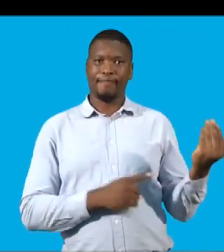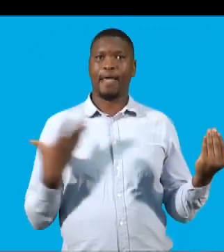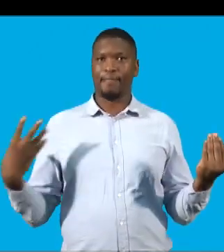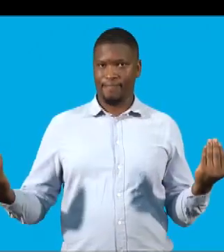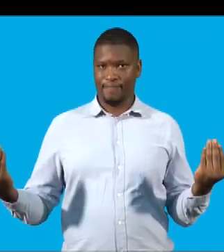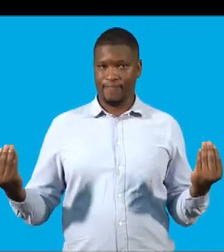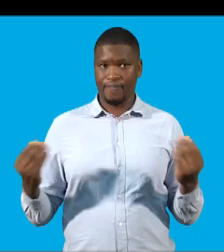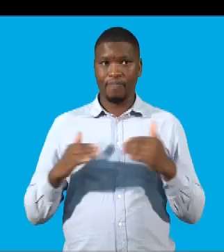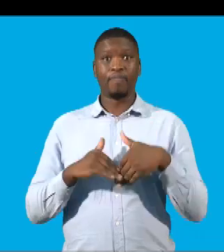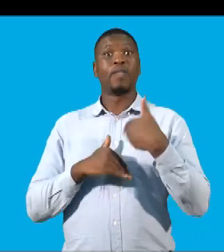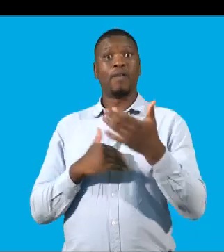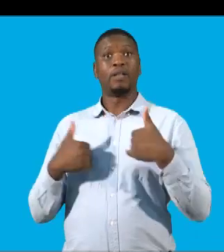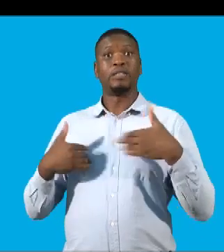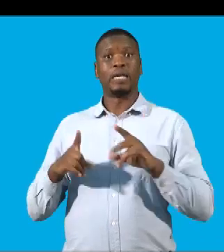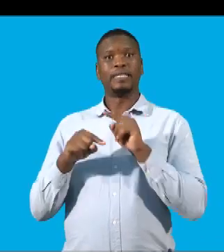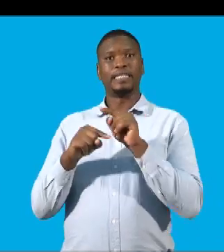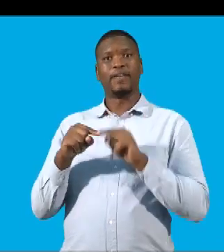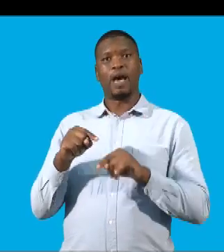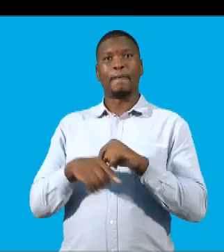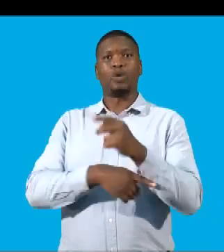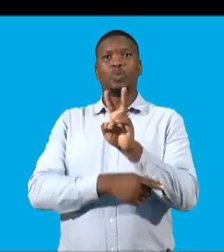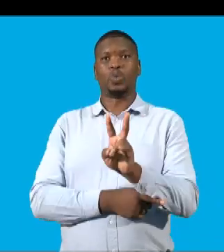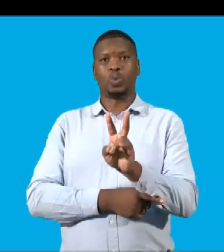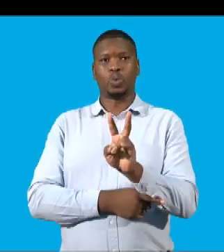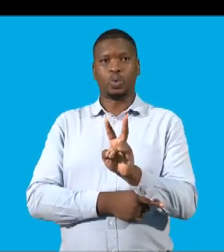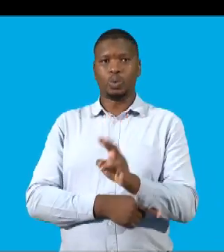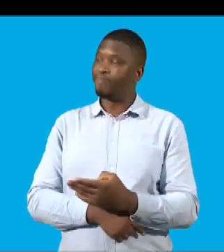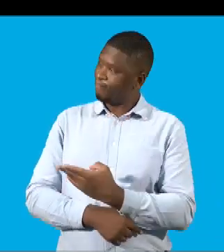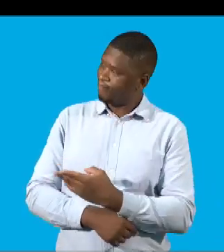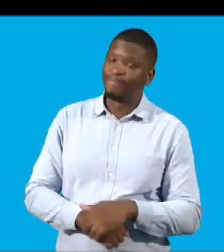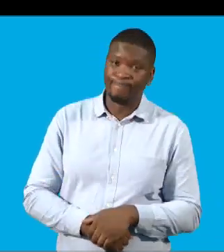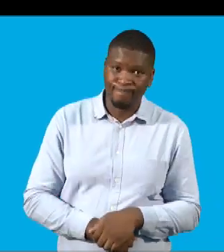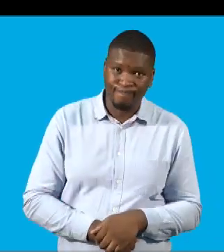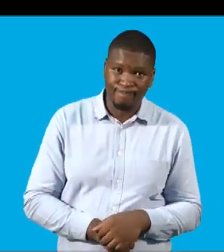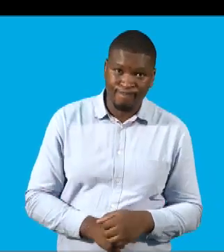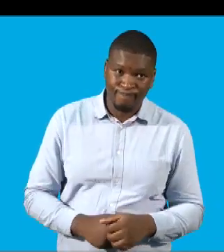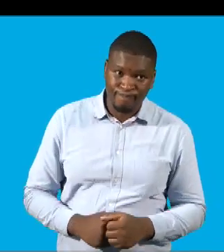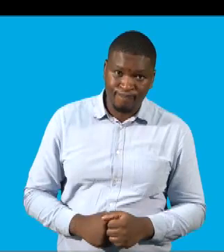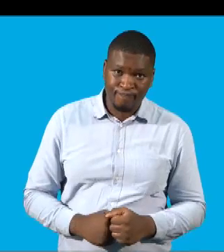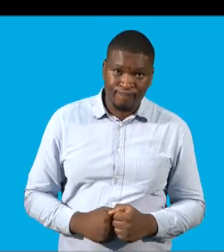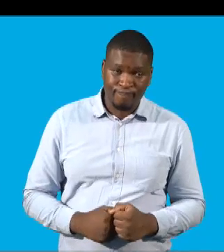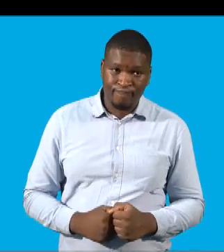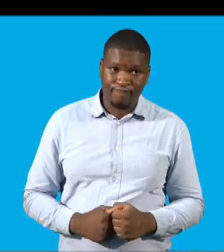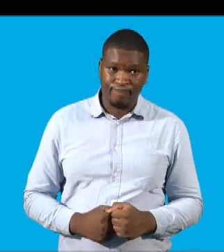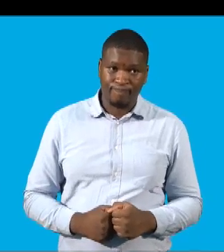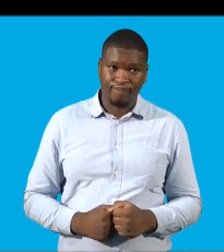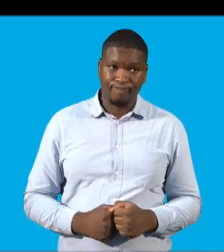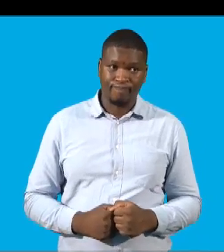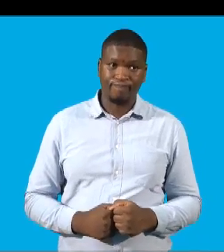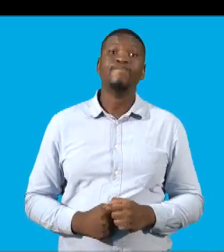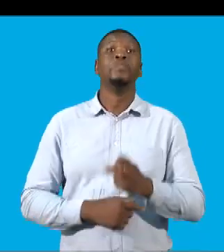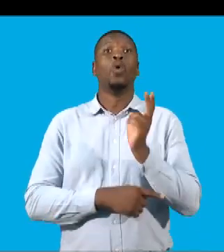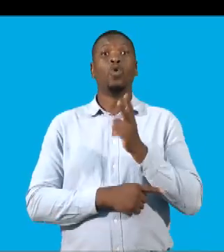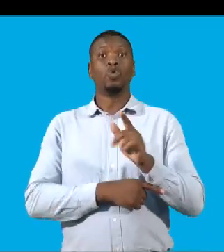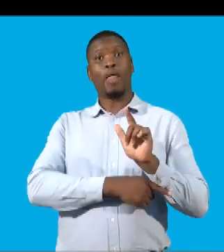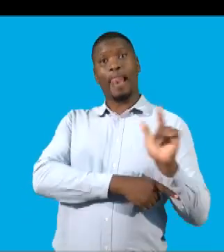we are going to divide by 2. So that is going to be that 2x divided by 2. On this side, we have a 4 divided by 2. And on the